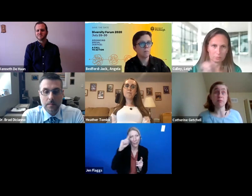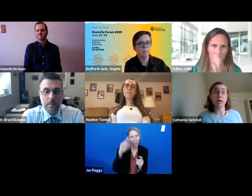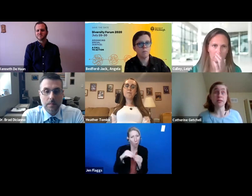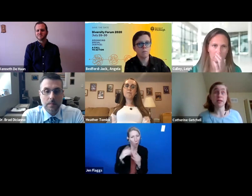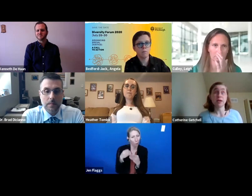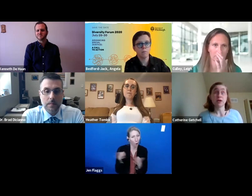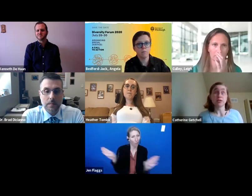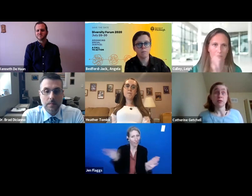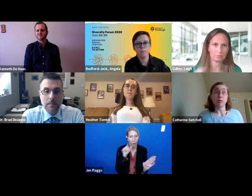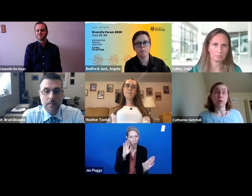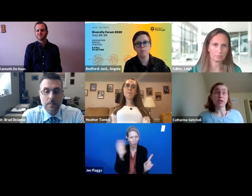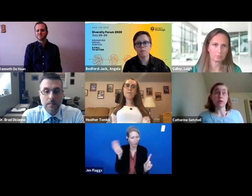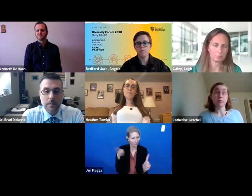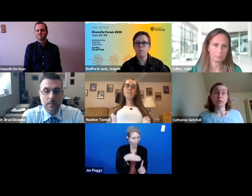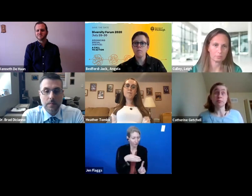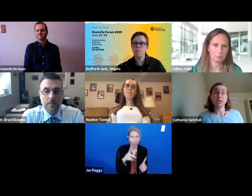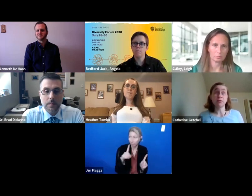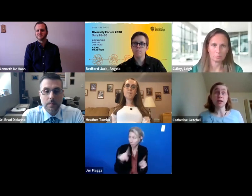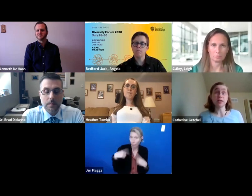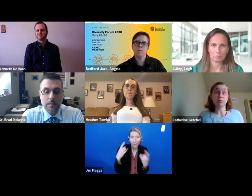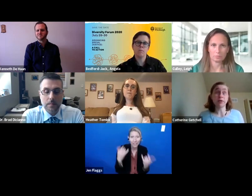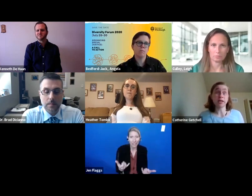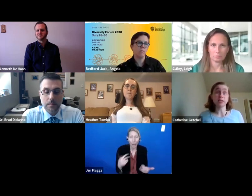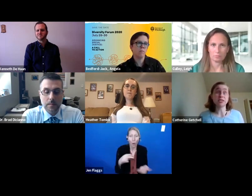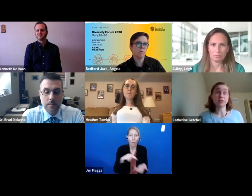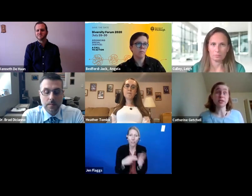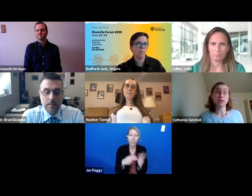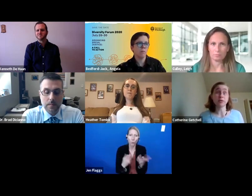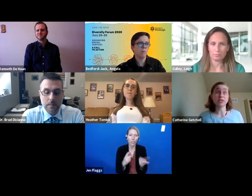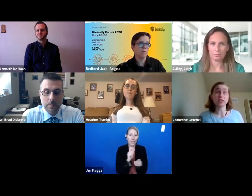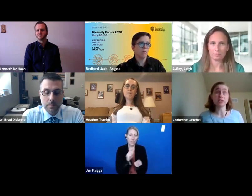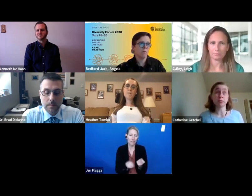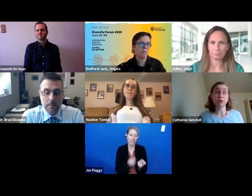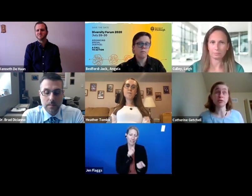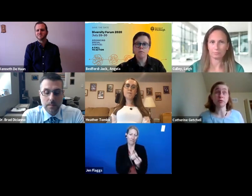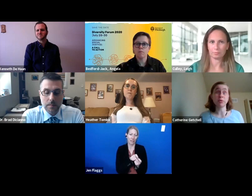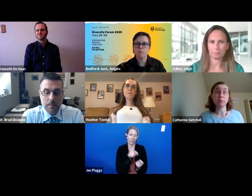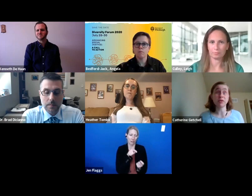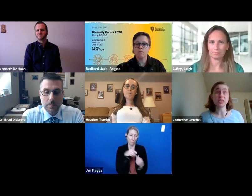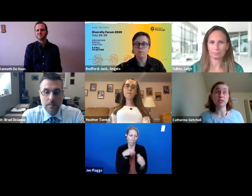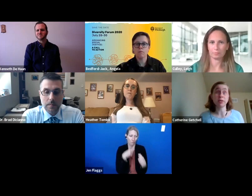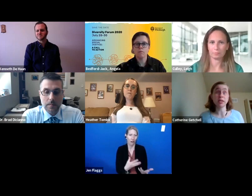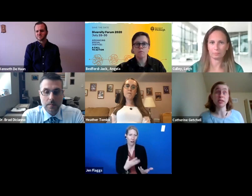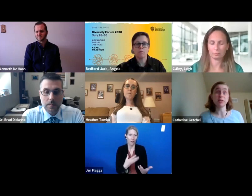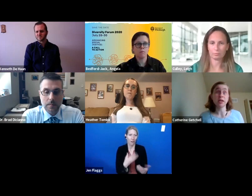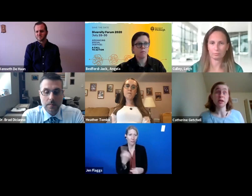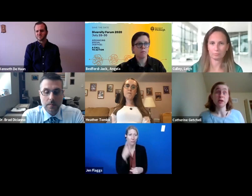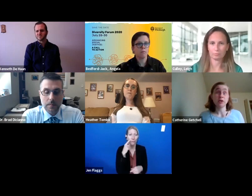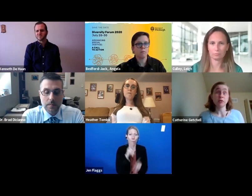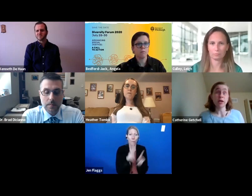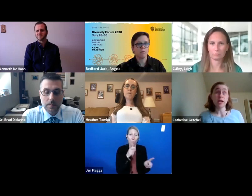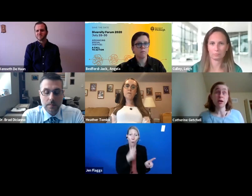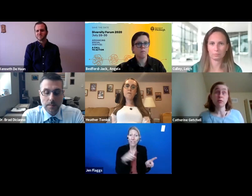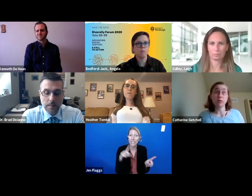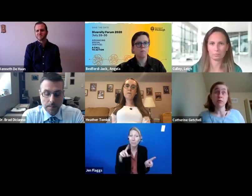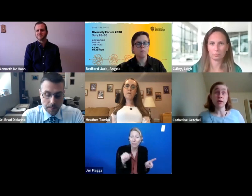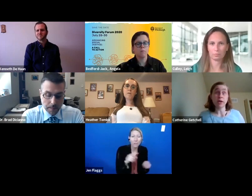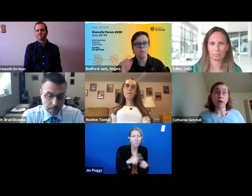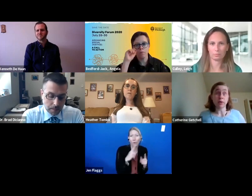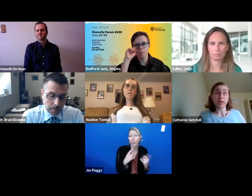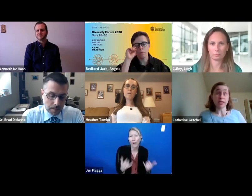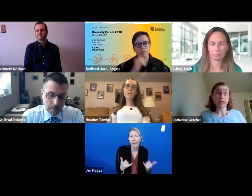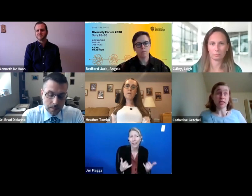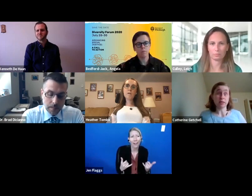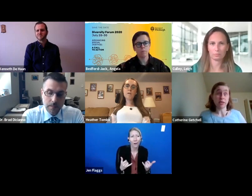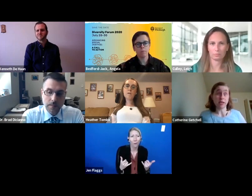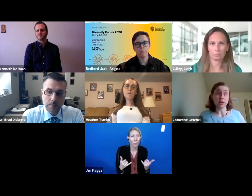have kind of meant working specifically, providing specific services and supports for people with disabilities. But, you know, right now